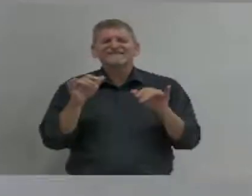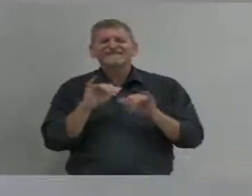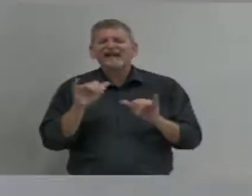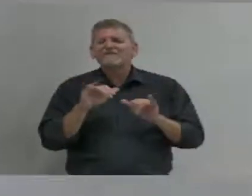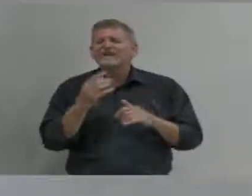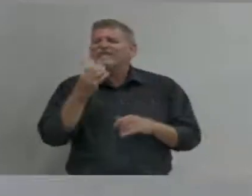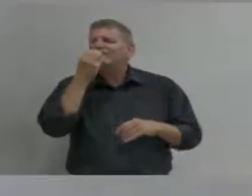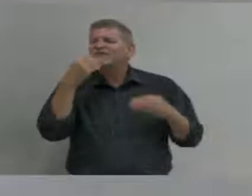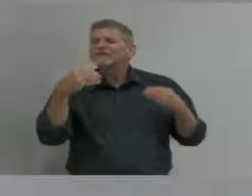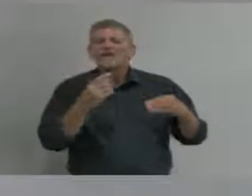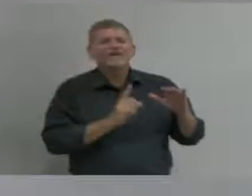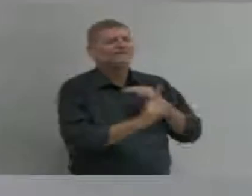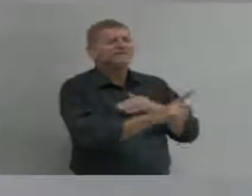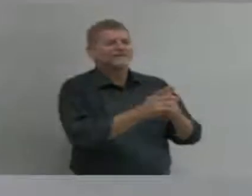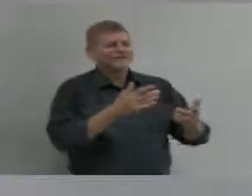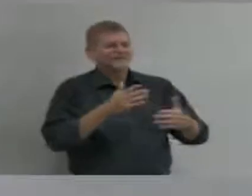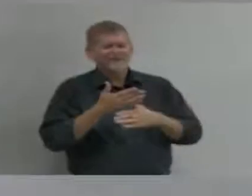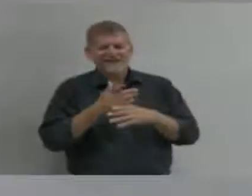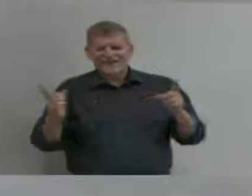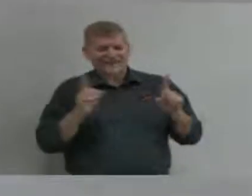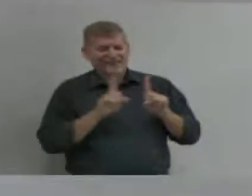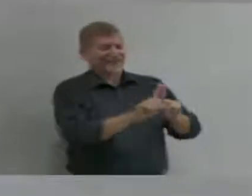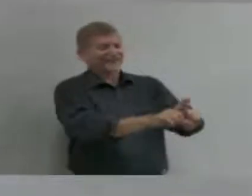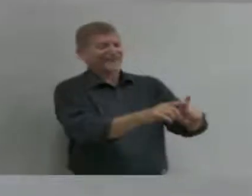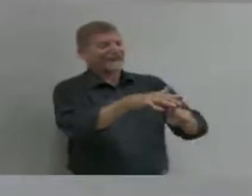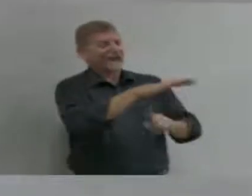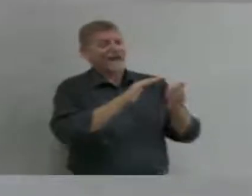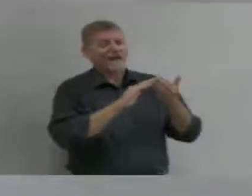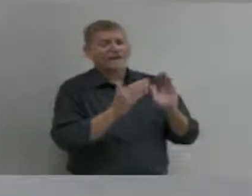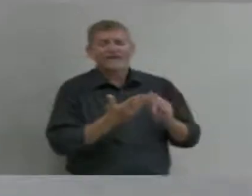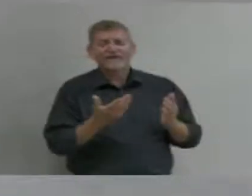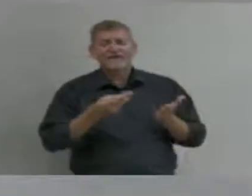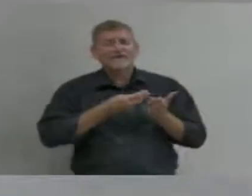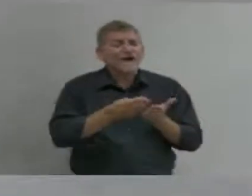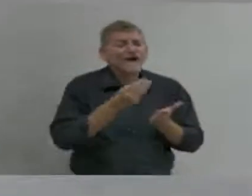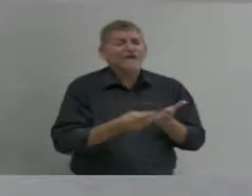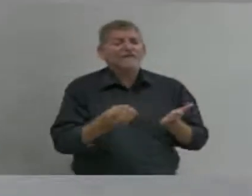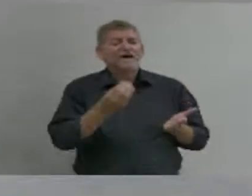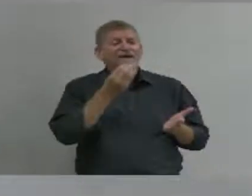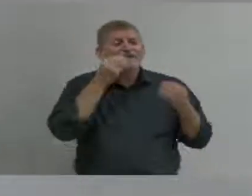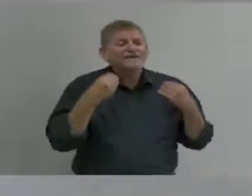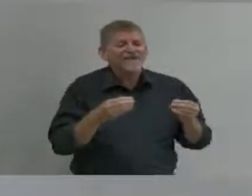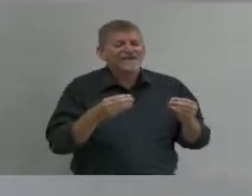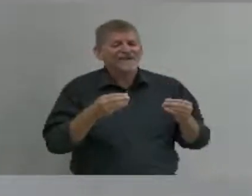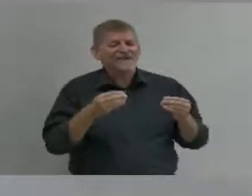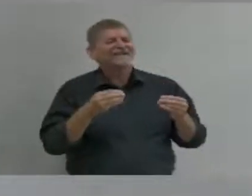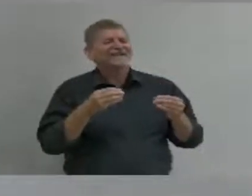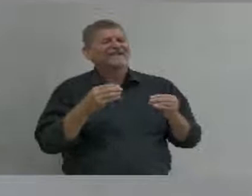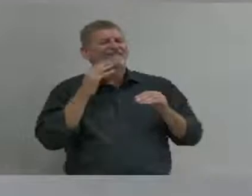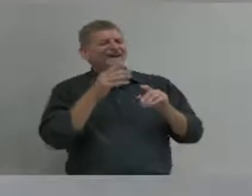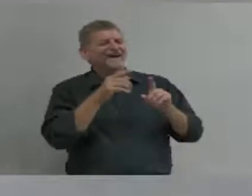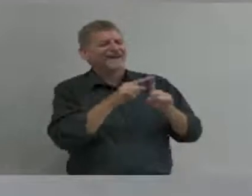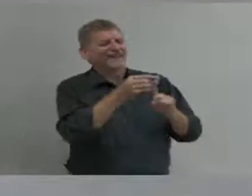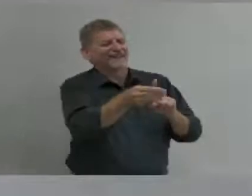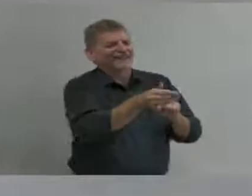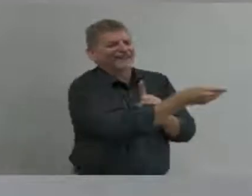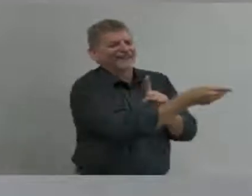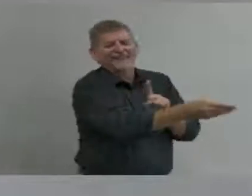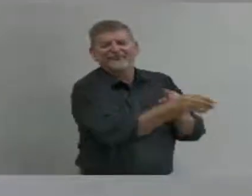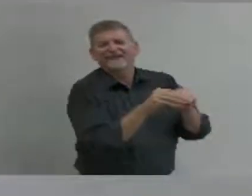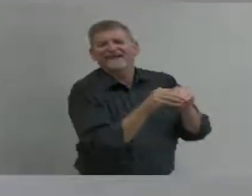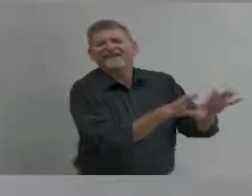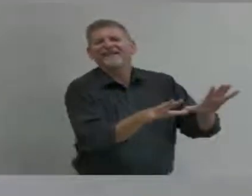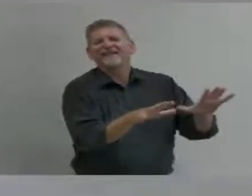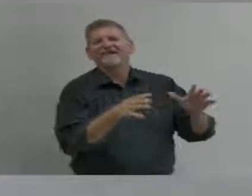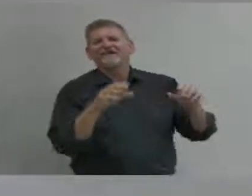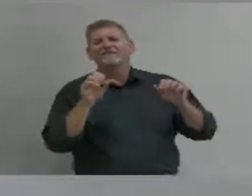same pharmacies, and so on as the rest of the community is. And of course, that can lead to transmission outside of